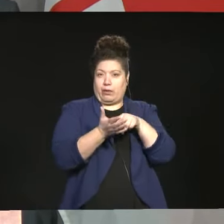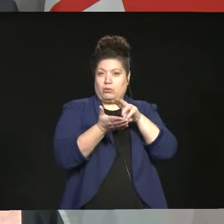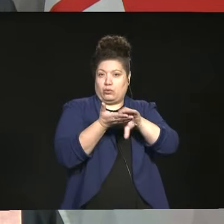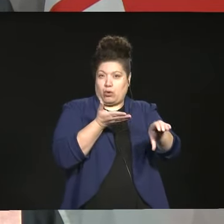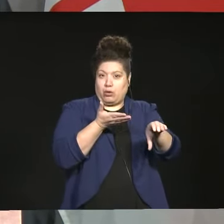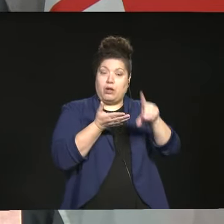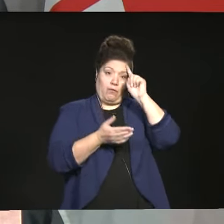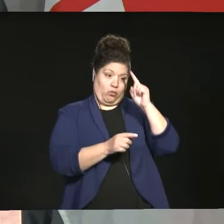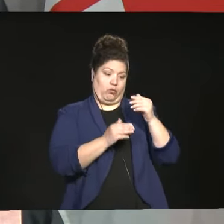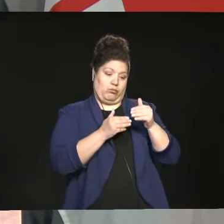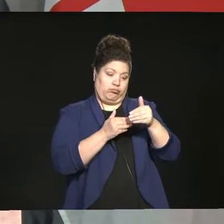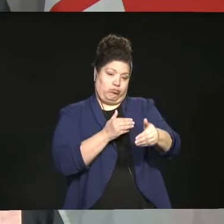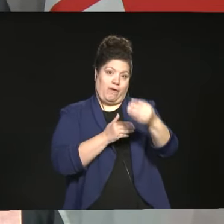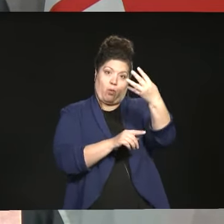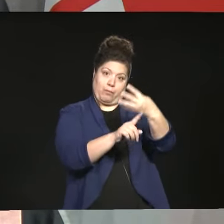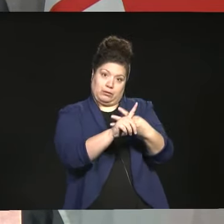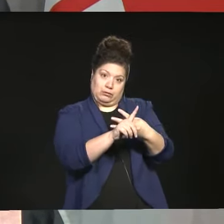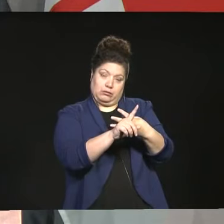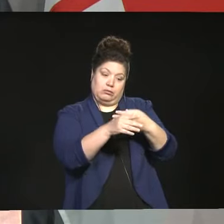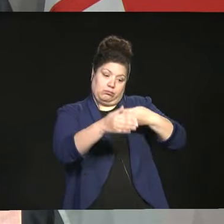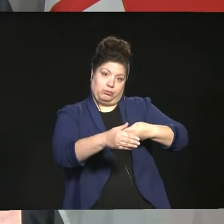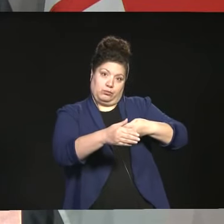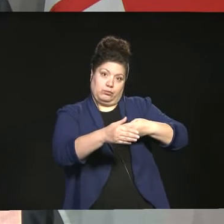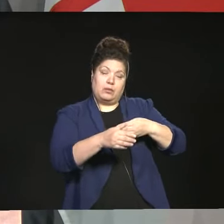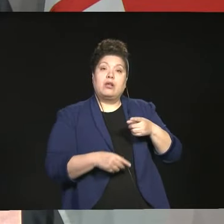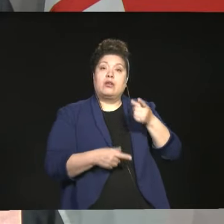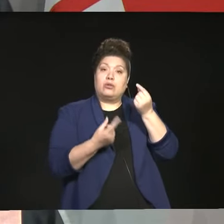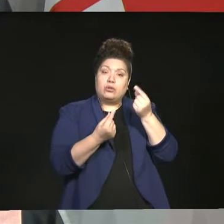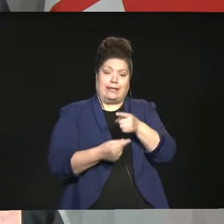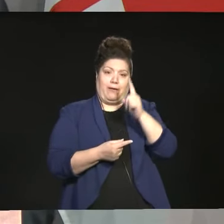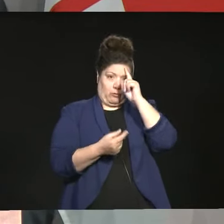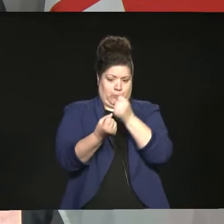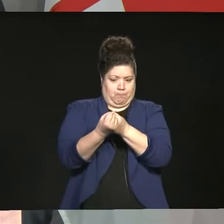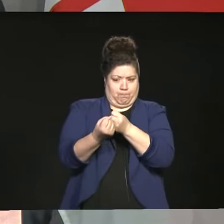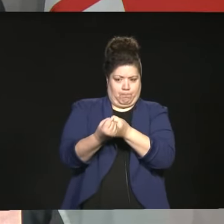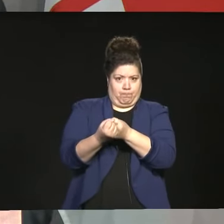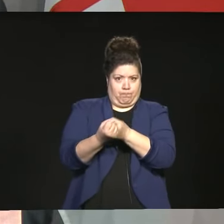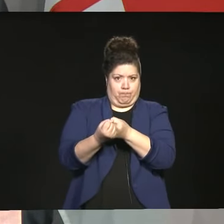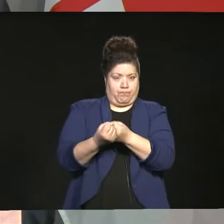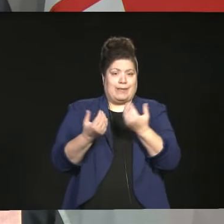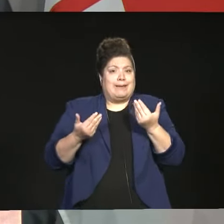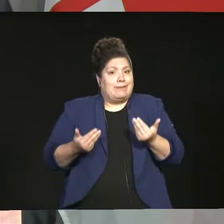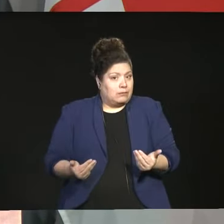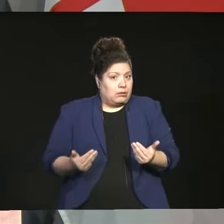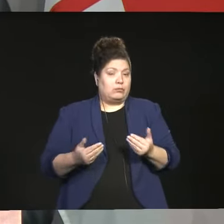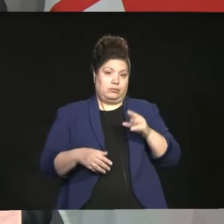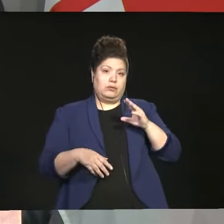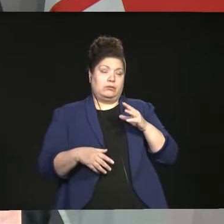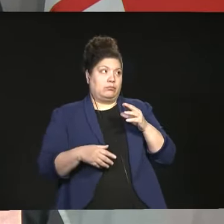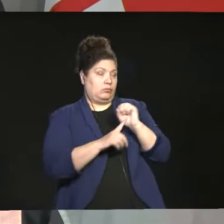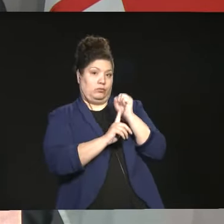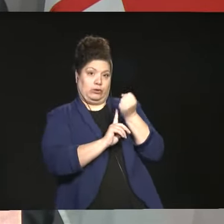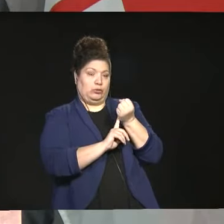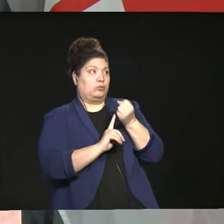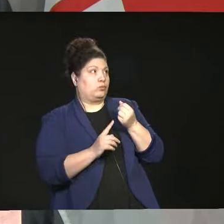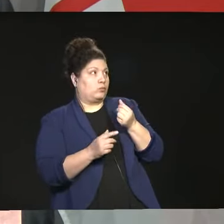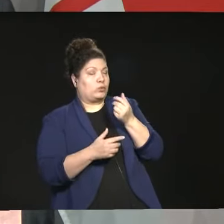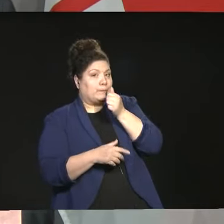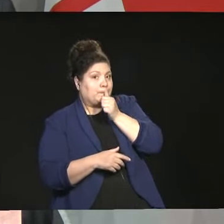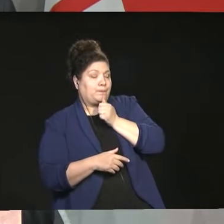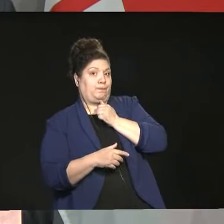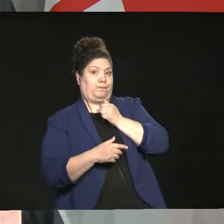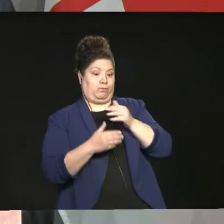through this very difficult time so they have the resources they need for themselves and their families. We've designed this in a way so that